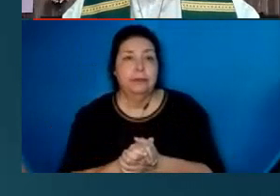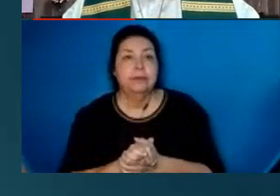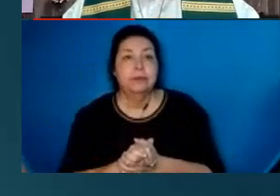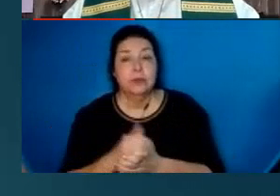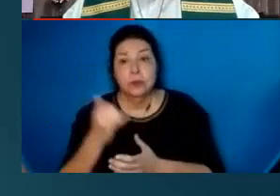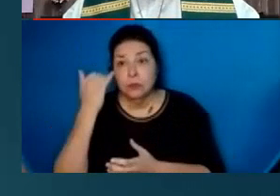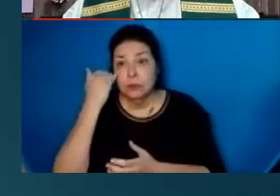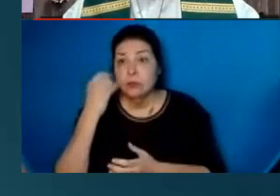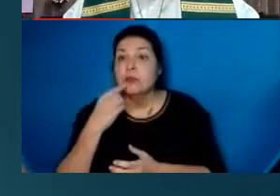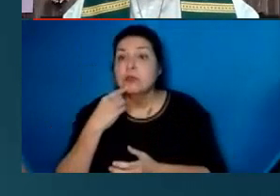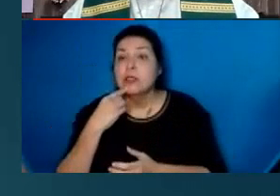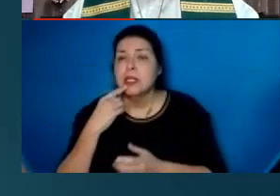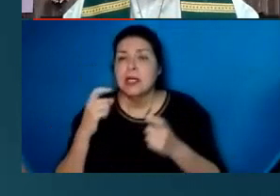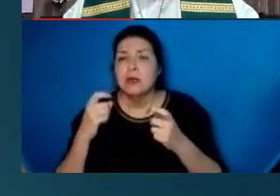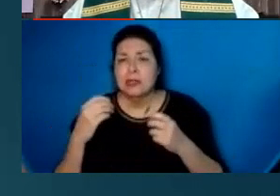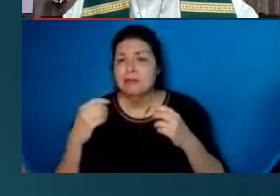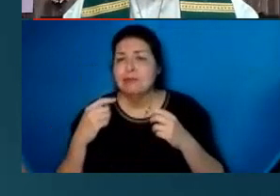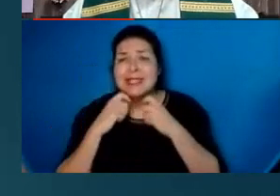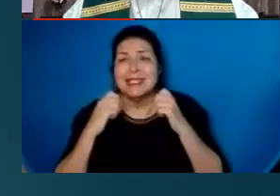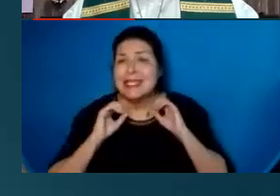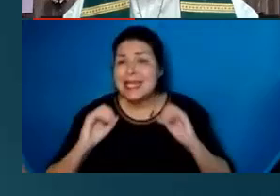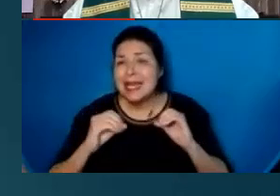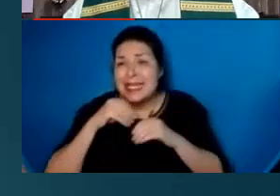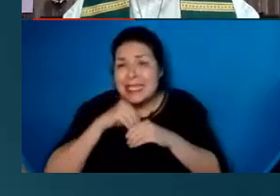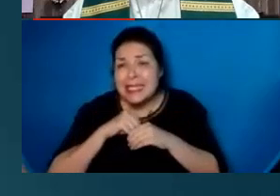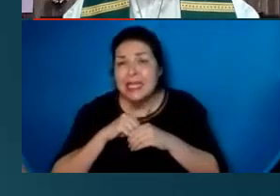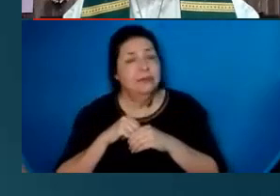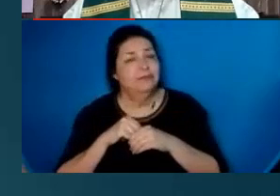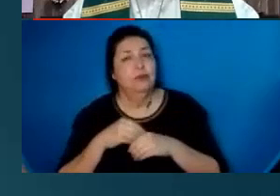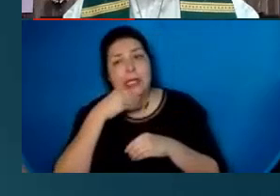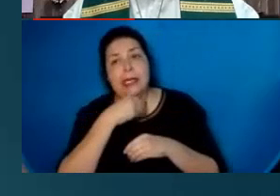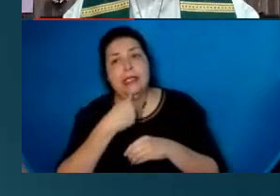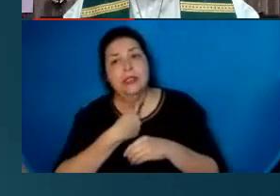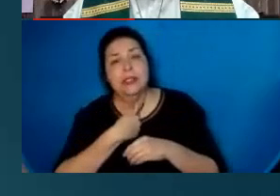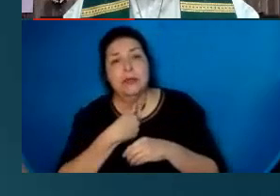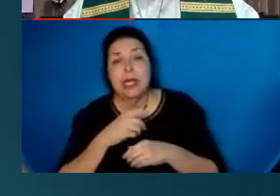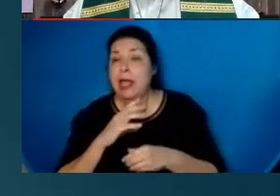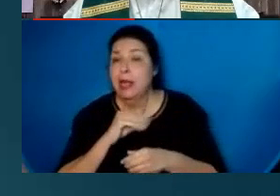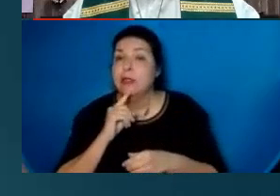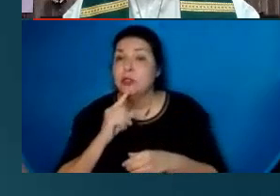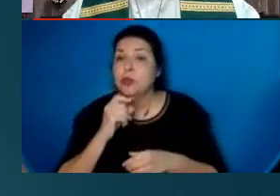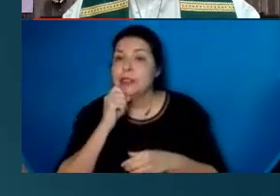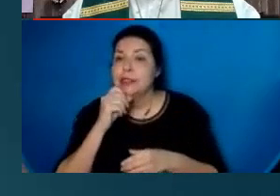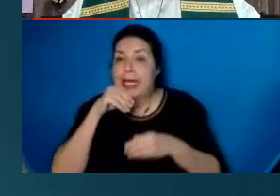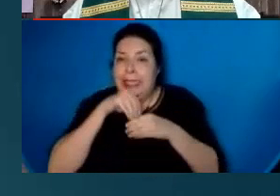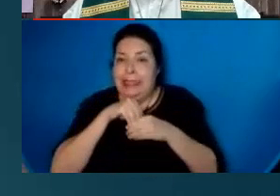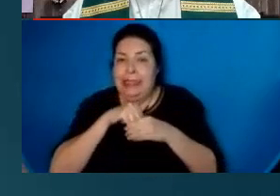If we say we have no sin, we deceive ourselves, and the truth is not in us.